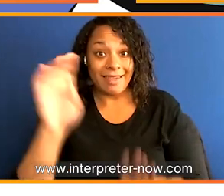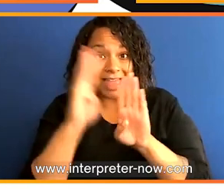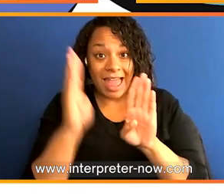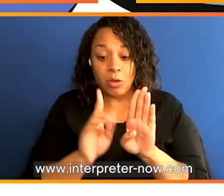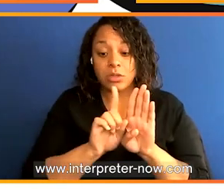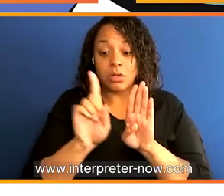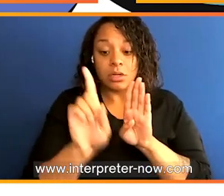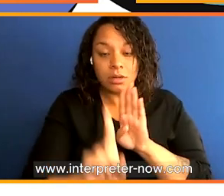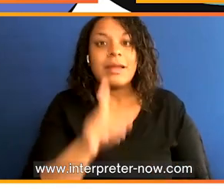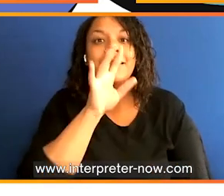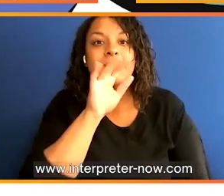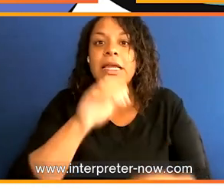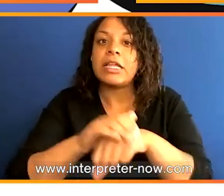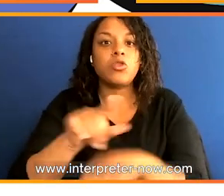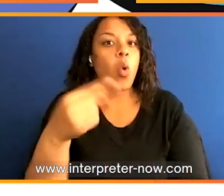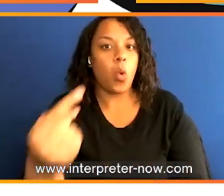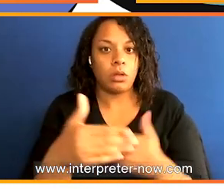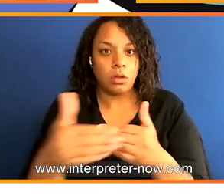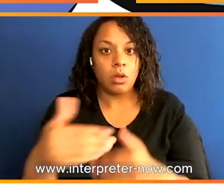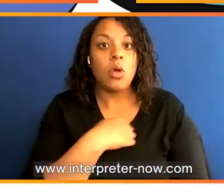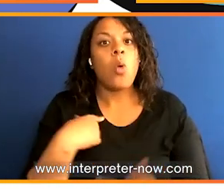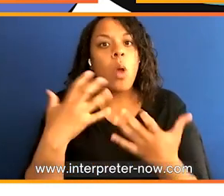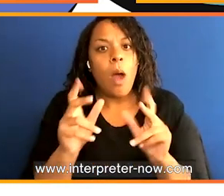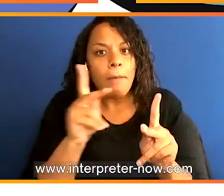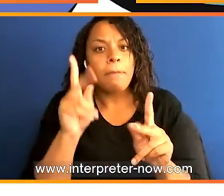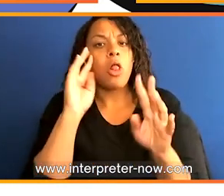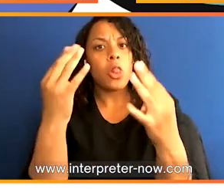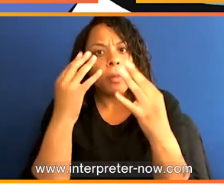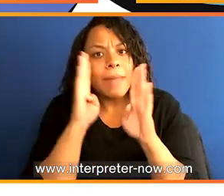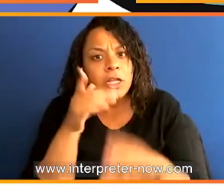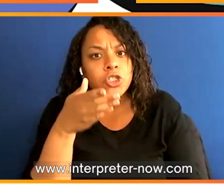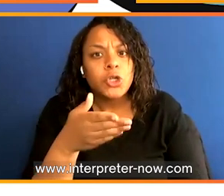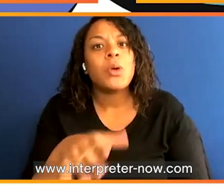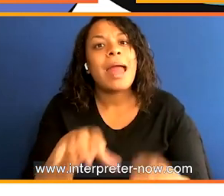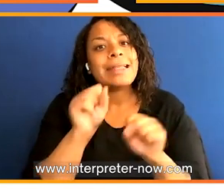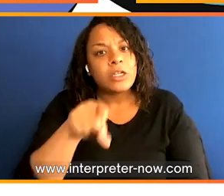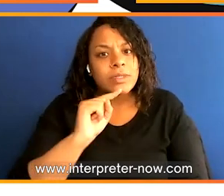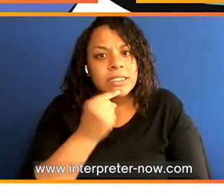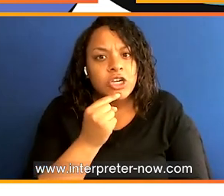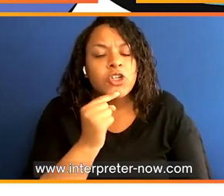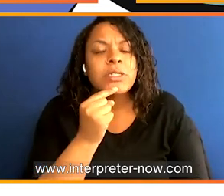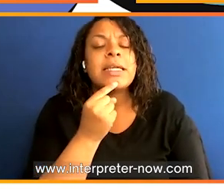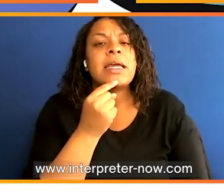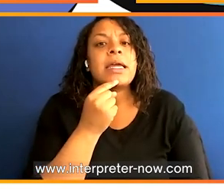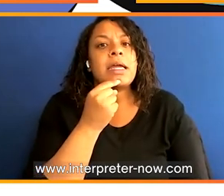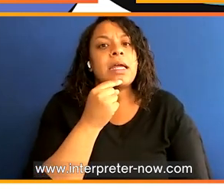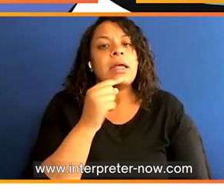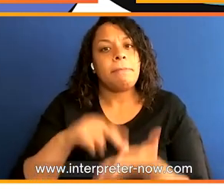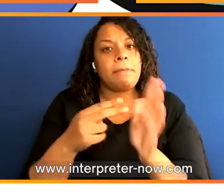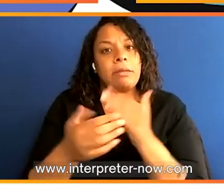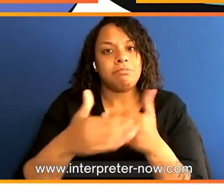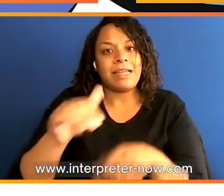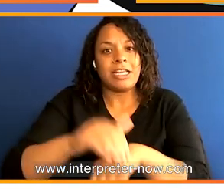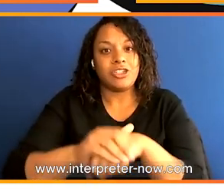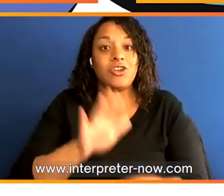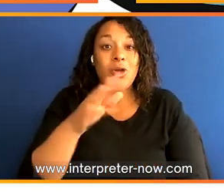people to actually pay attention to you and think we want them to take you seriously, which I think is maybe something your immigrant parents might